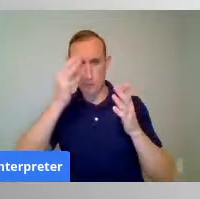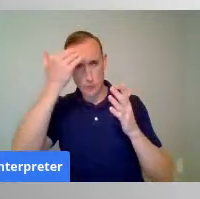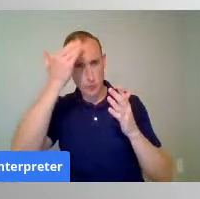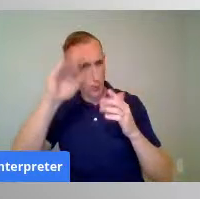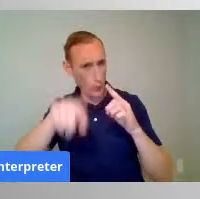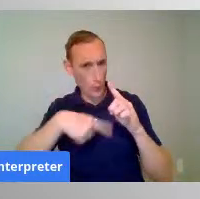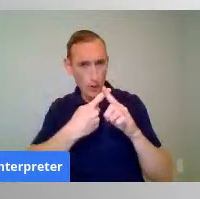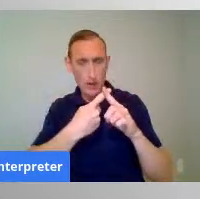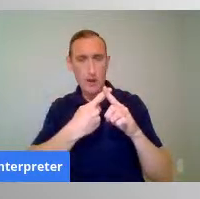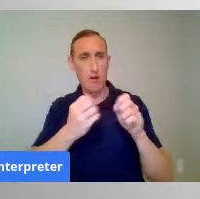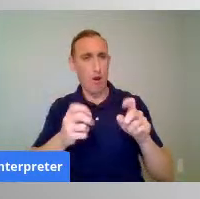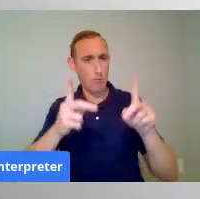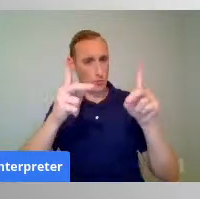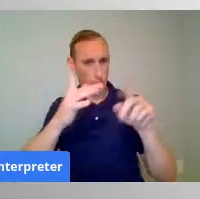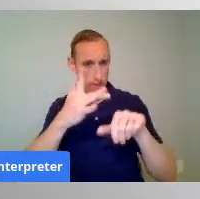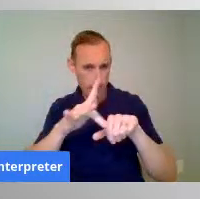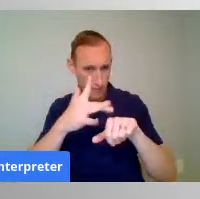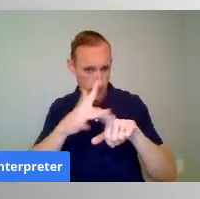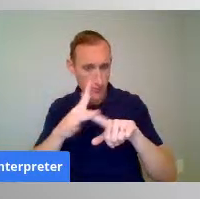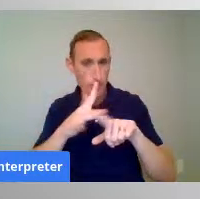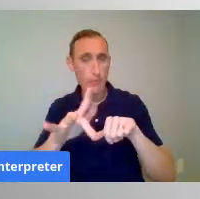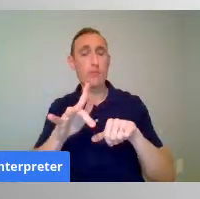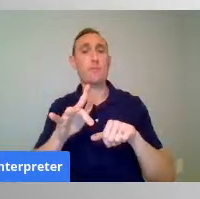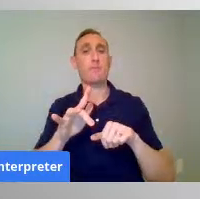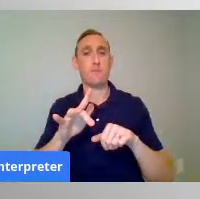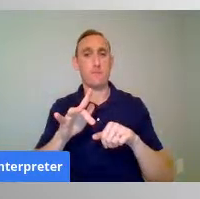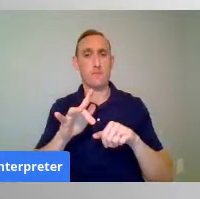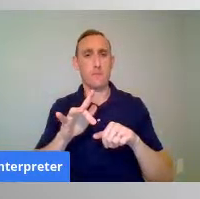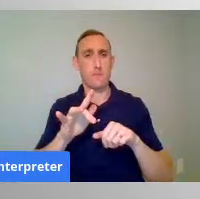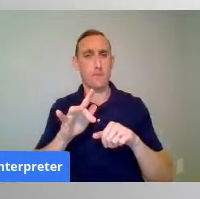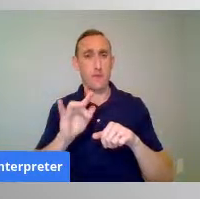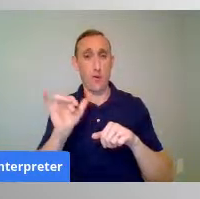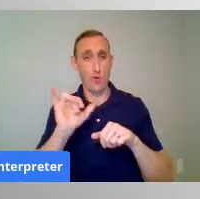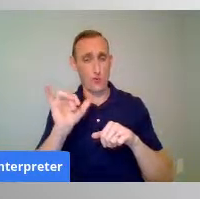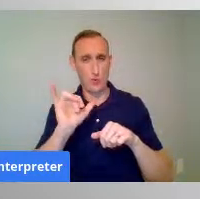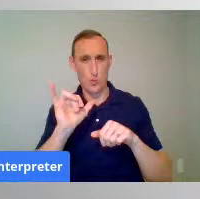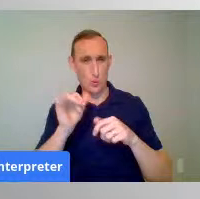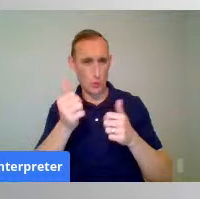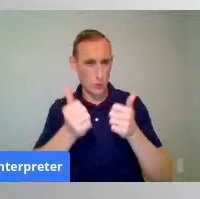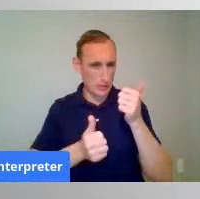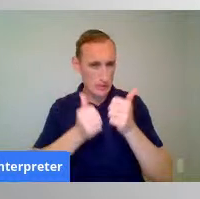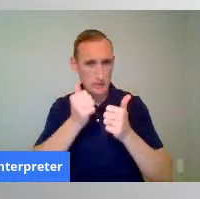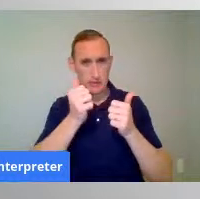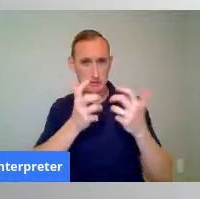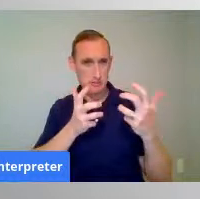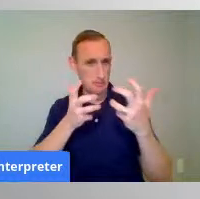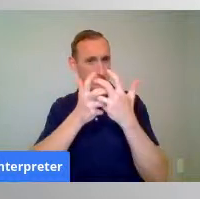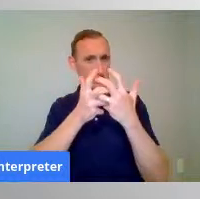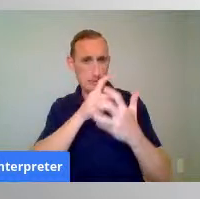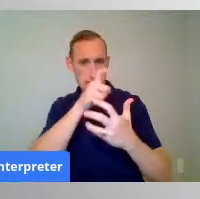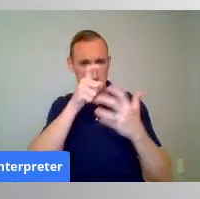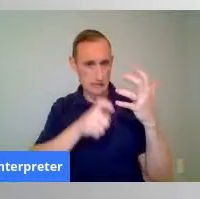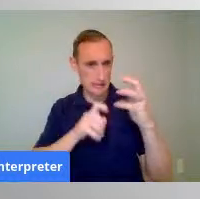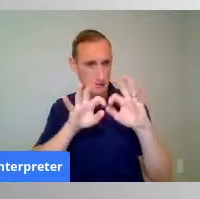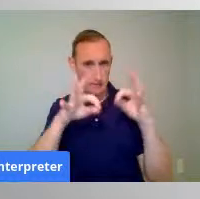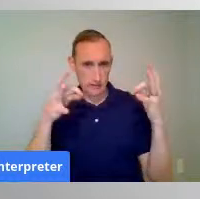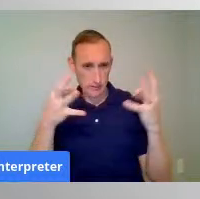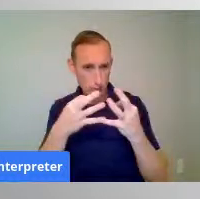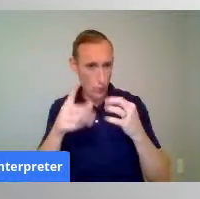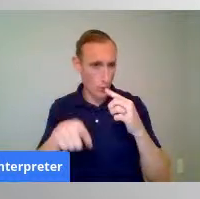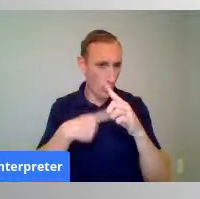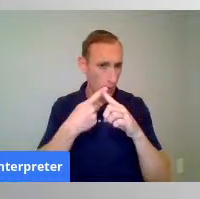And also meeting the actual needs of the families when these services are offered, and not just offering